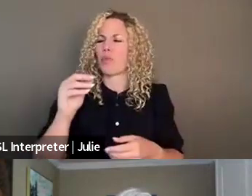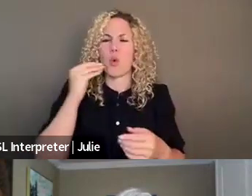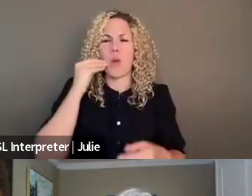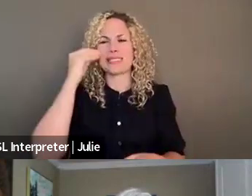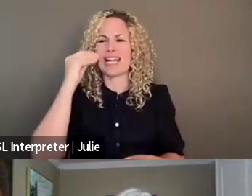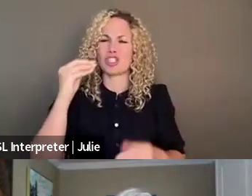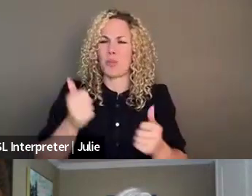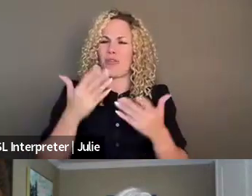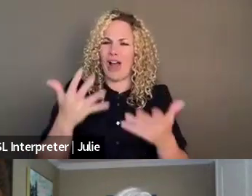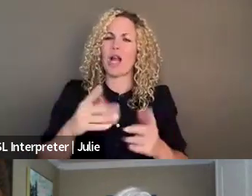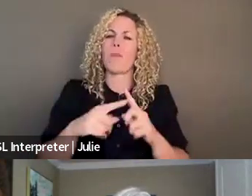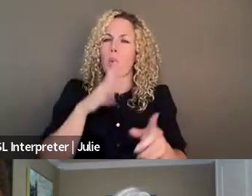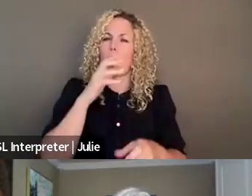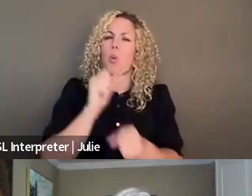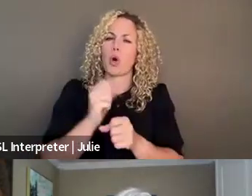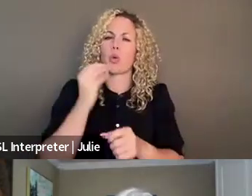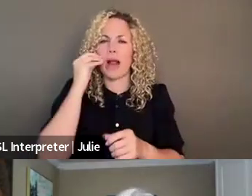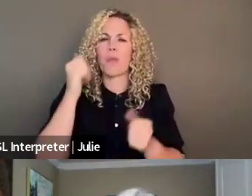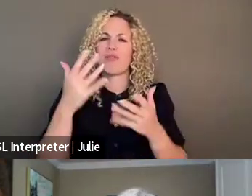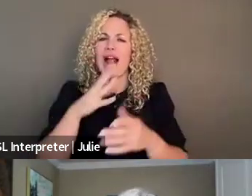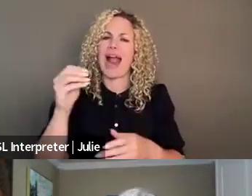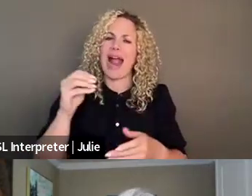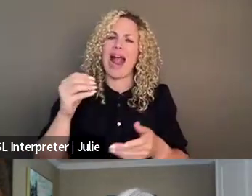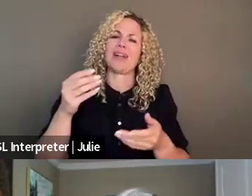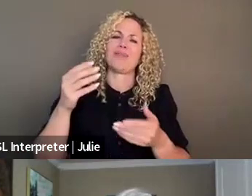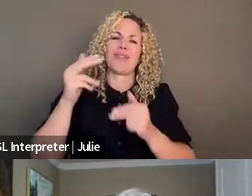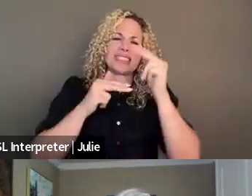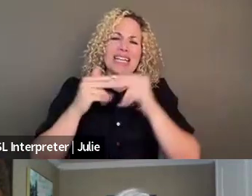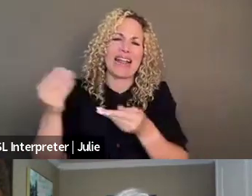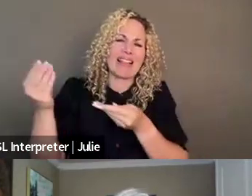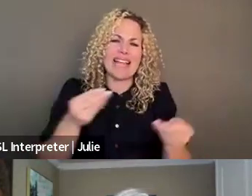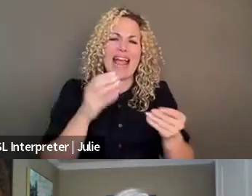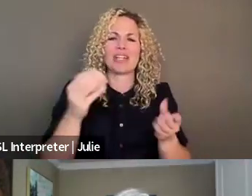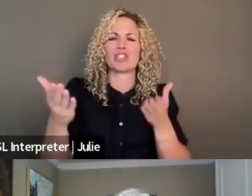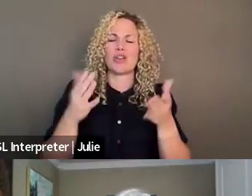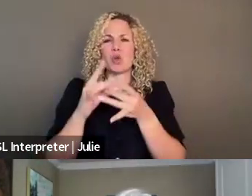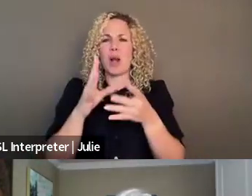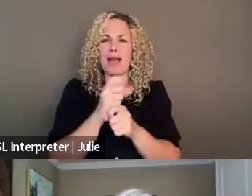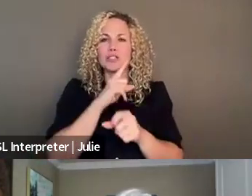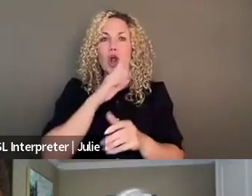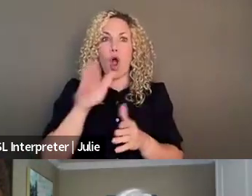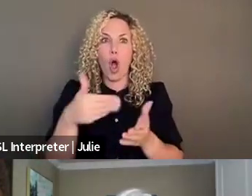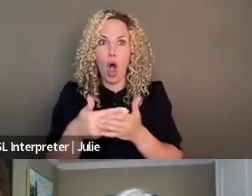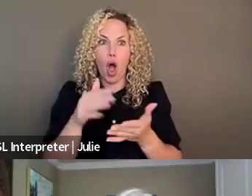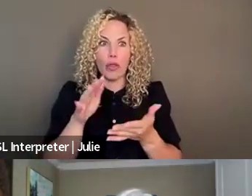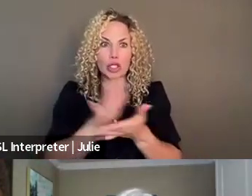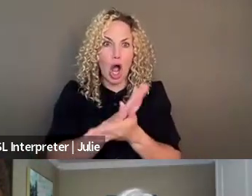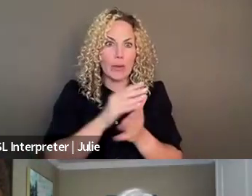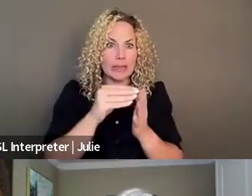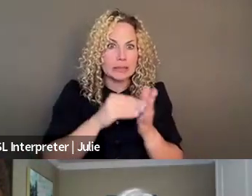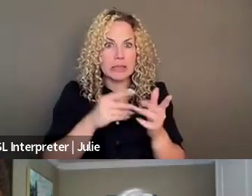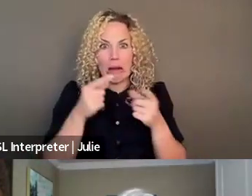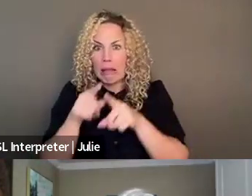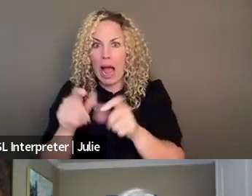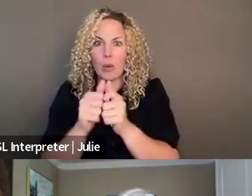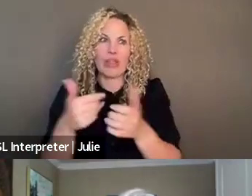definitely be working with the residential providers and the facility liaisons and the client and the service coordinators to make sure that all of our documents align with kind of